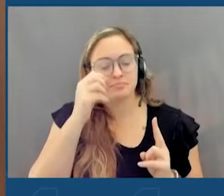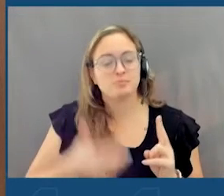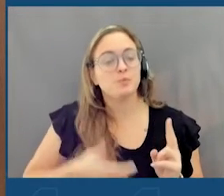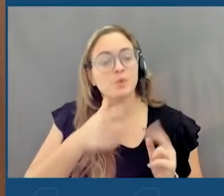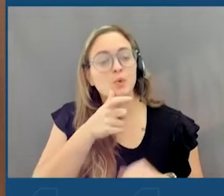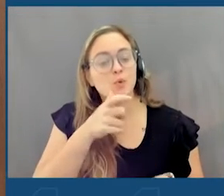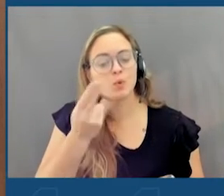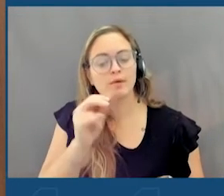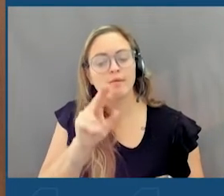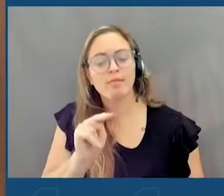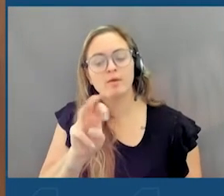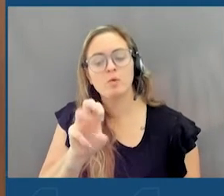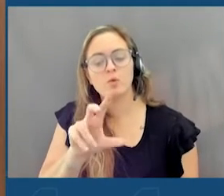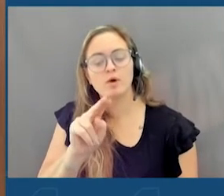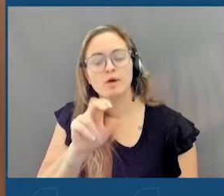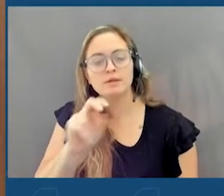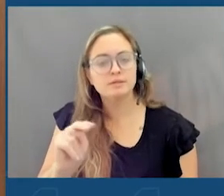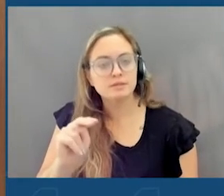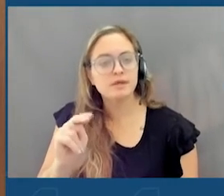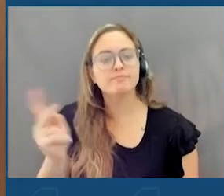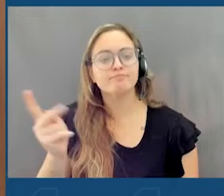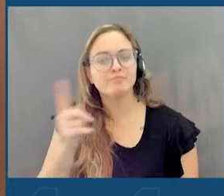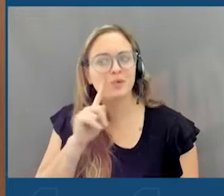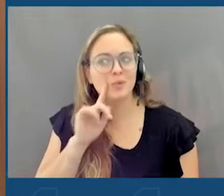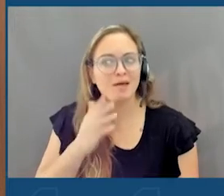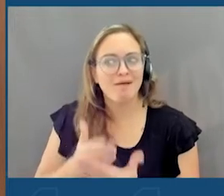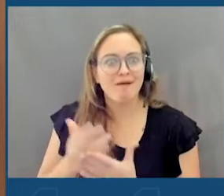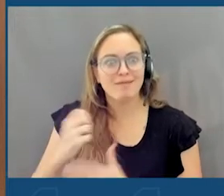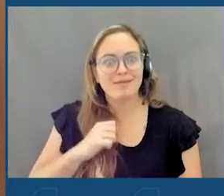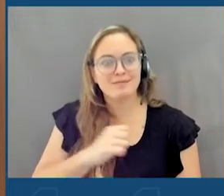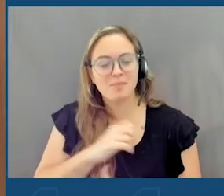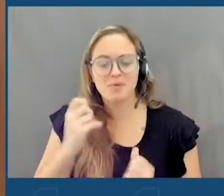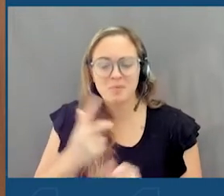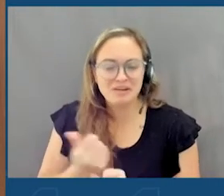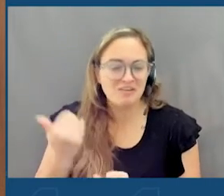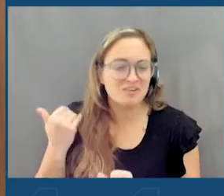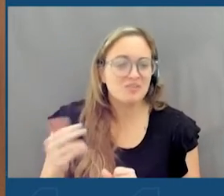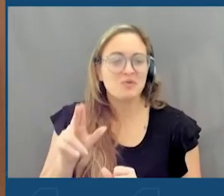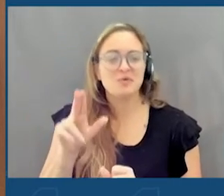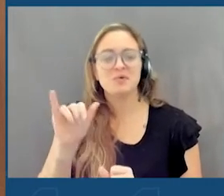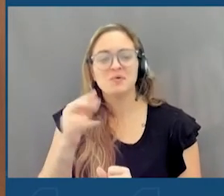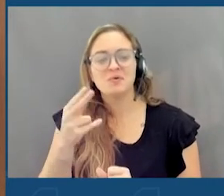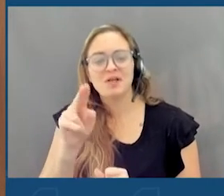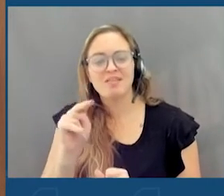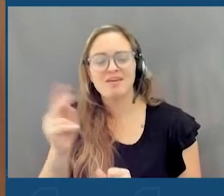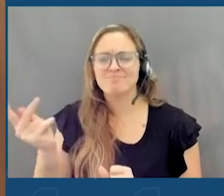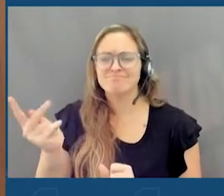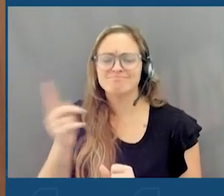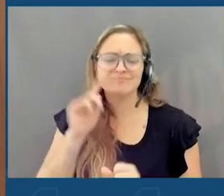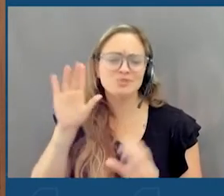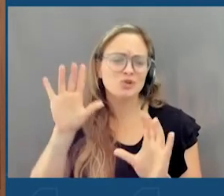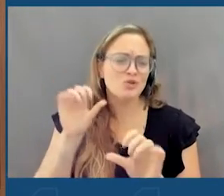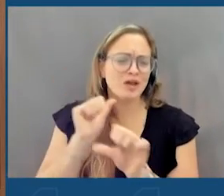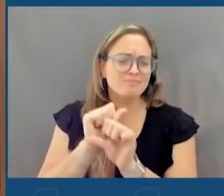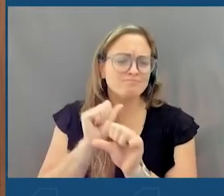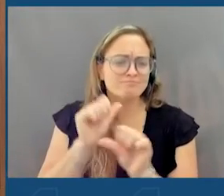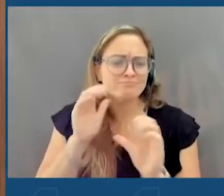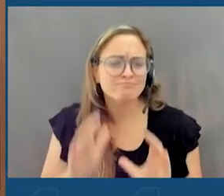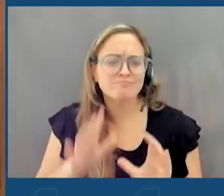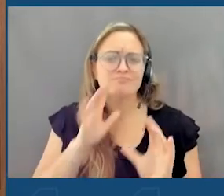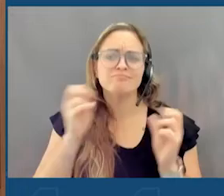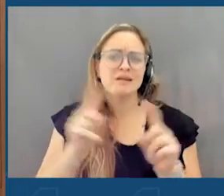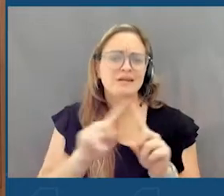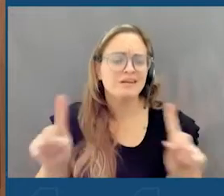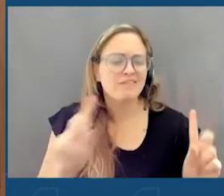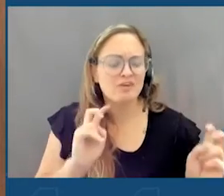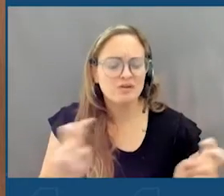Helene Weinstein. You know, when I got to the Assembly a bunch of years ago, Helene was already a great champion on many of these issues,